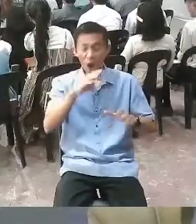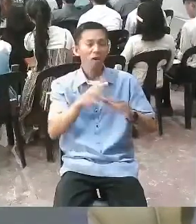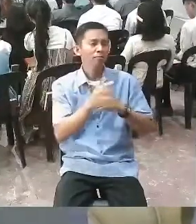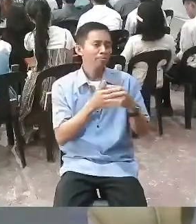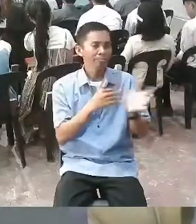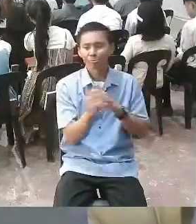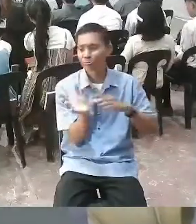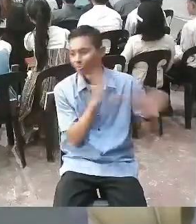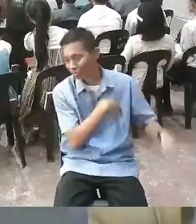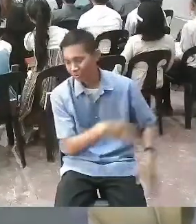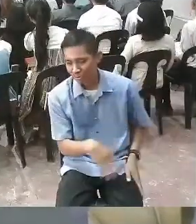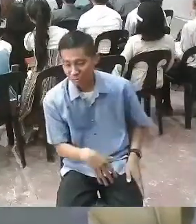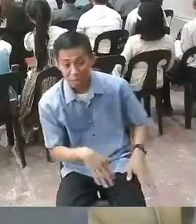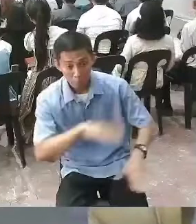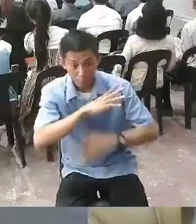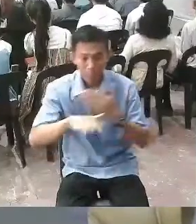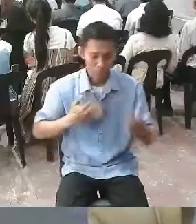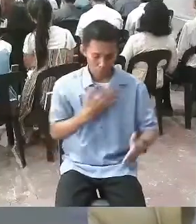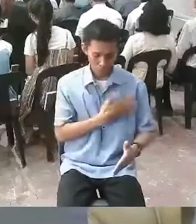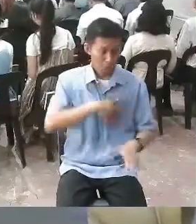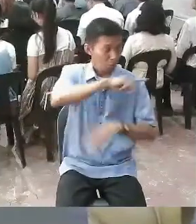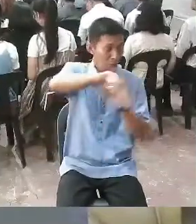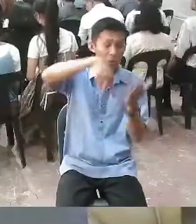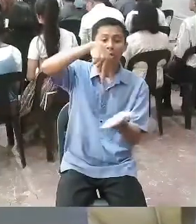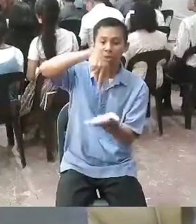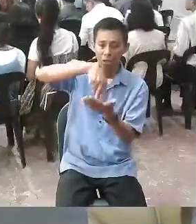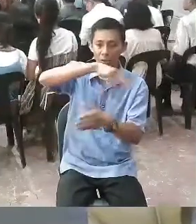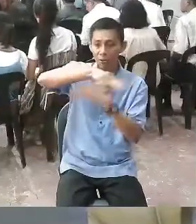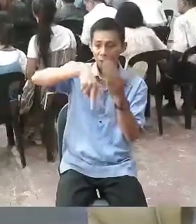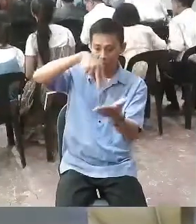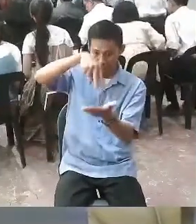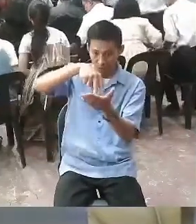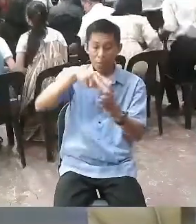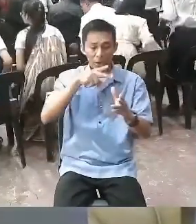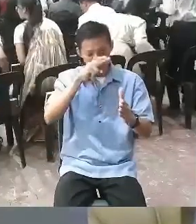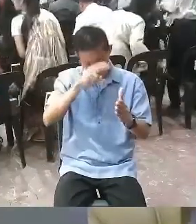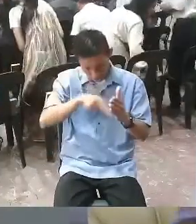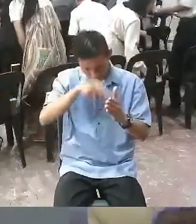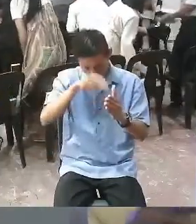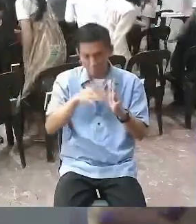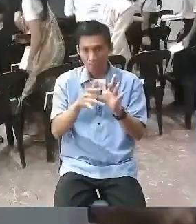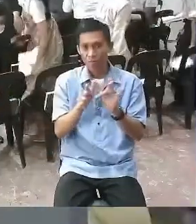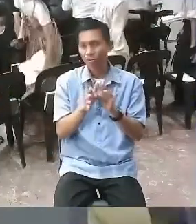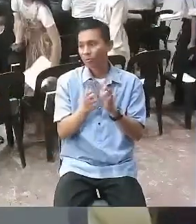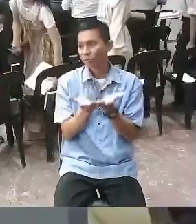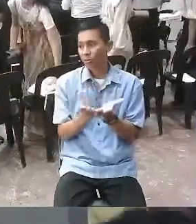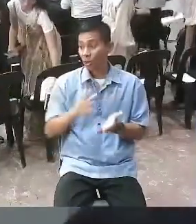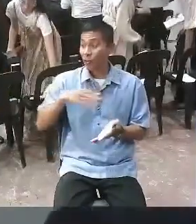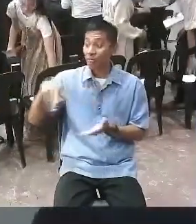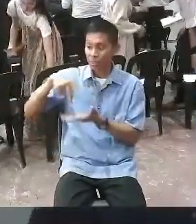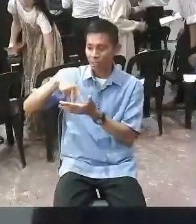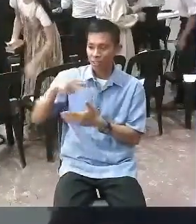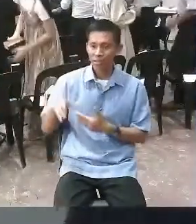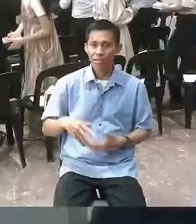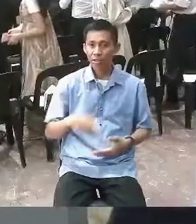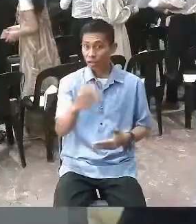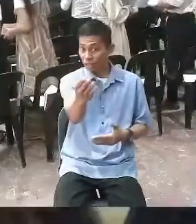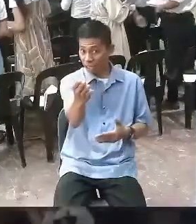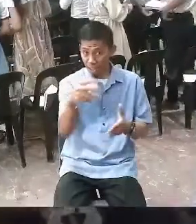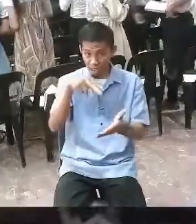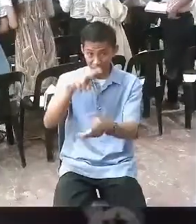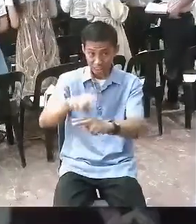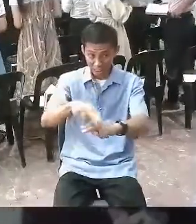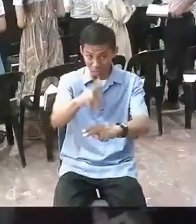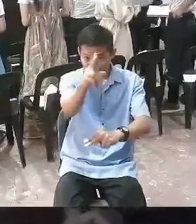Anyway, would you stand for a moment in honor of reading the Word of God, and I'll give you other scriptures, but I